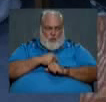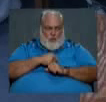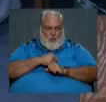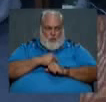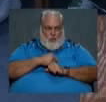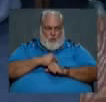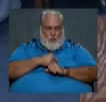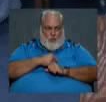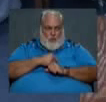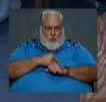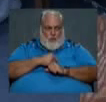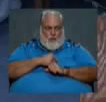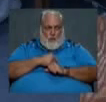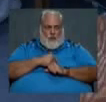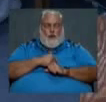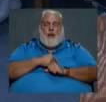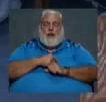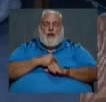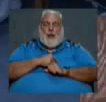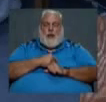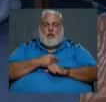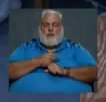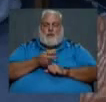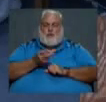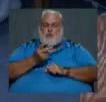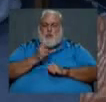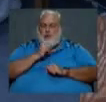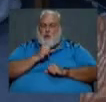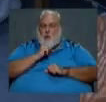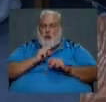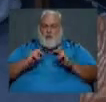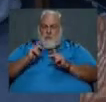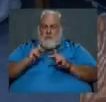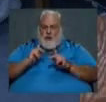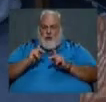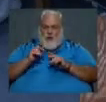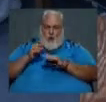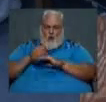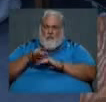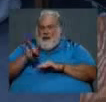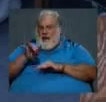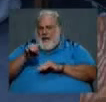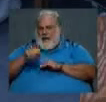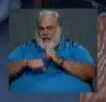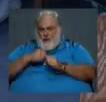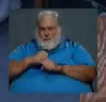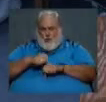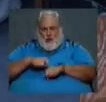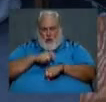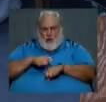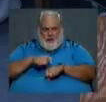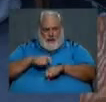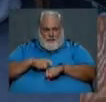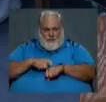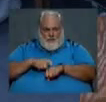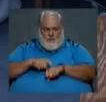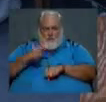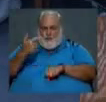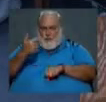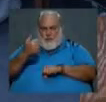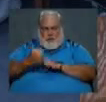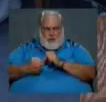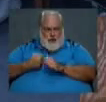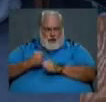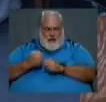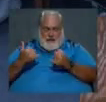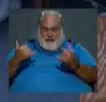only, in my case, 2 old people live, almost 80 years, live there for a long time, for 21 years.